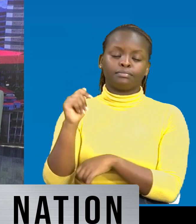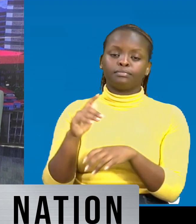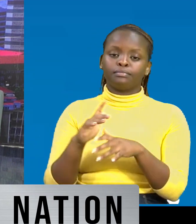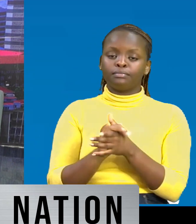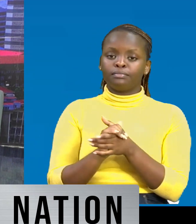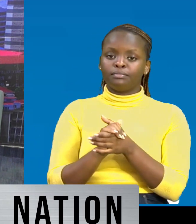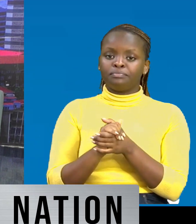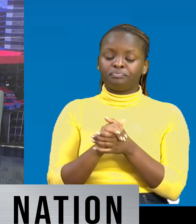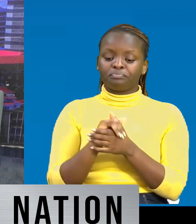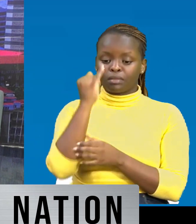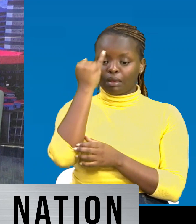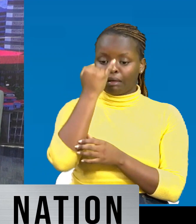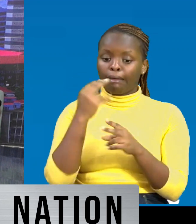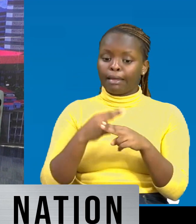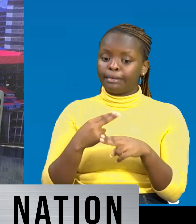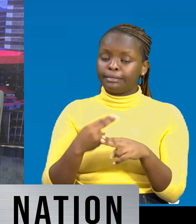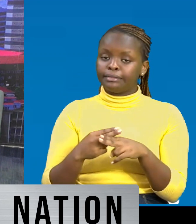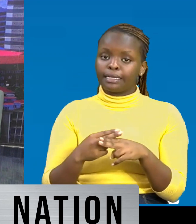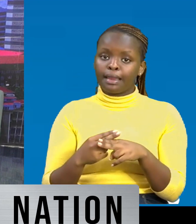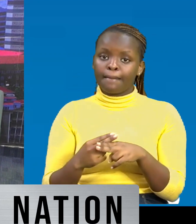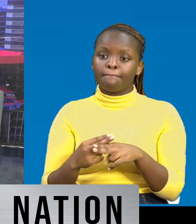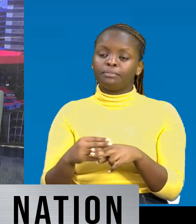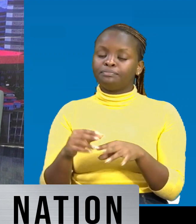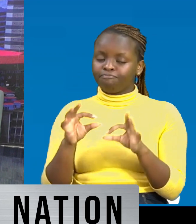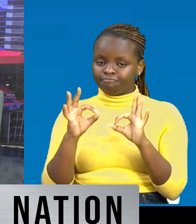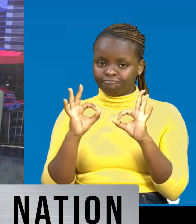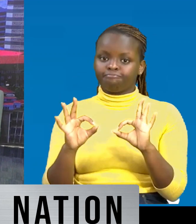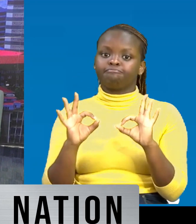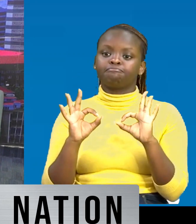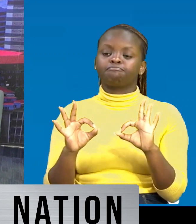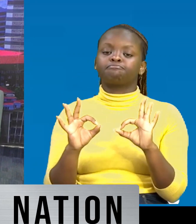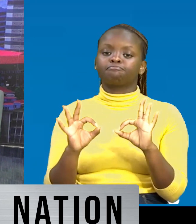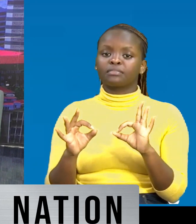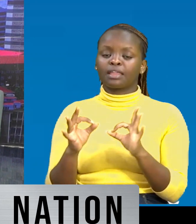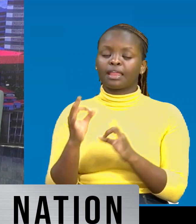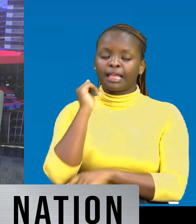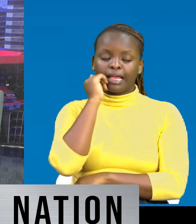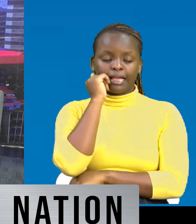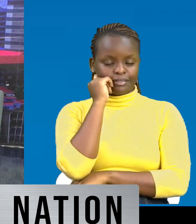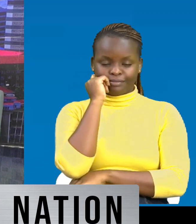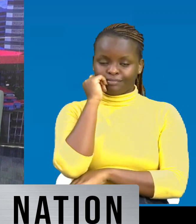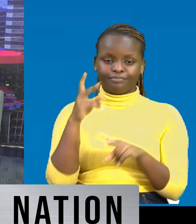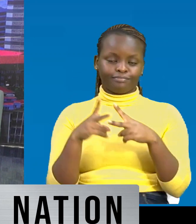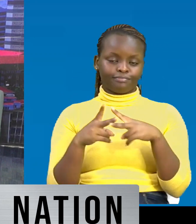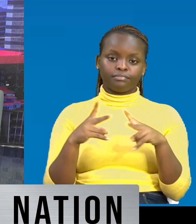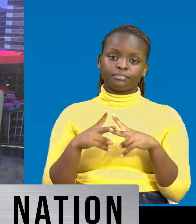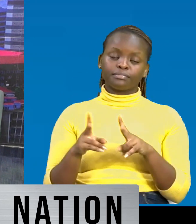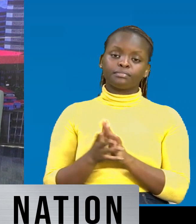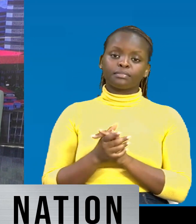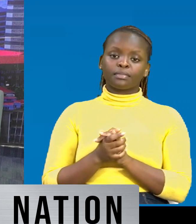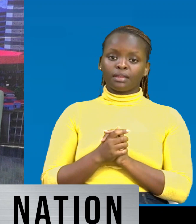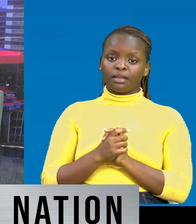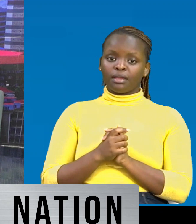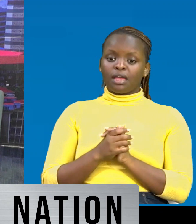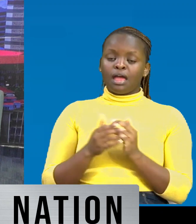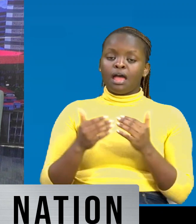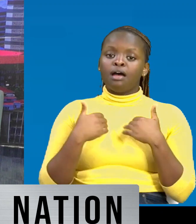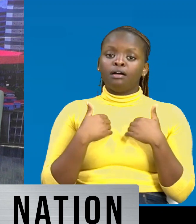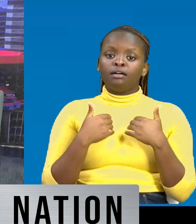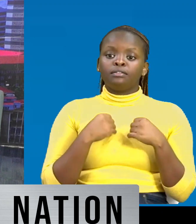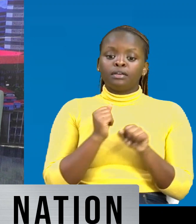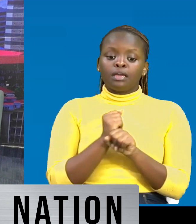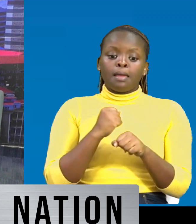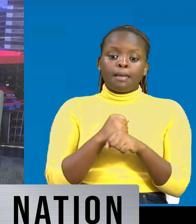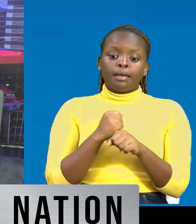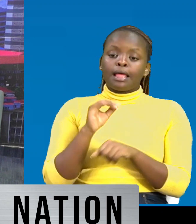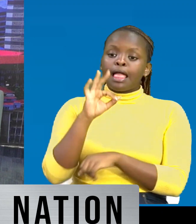Jonah, maybe the name was appropriate and apt. It's very unfortunate that yes, having made